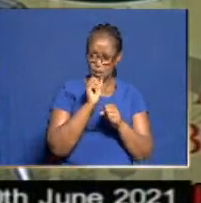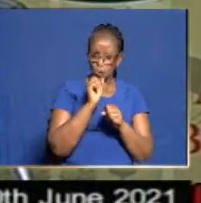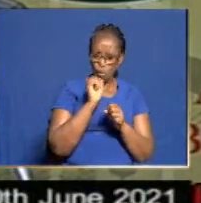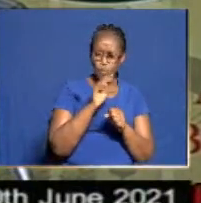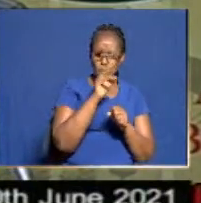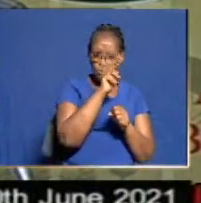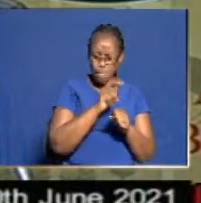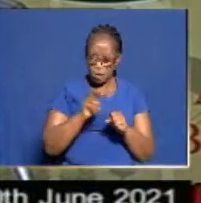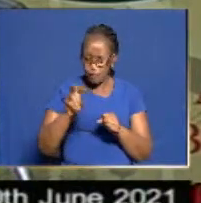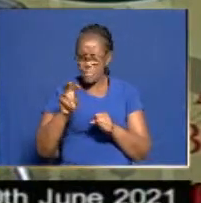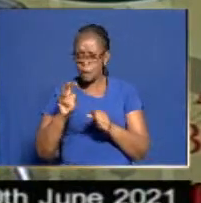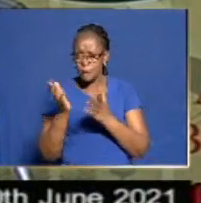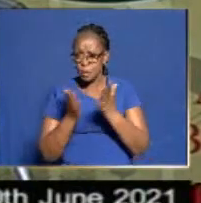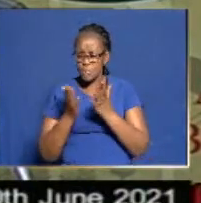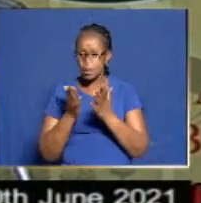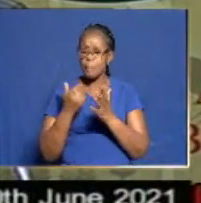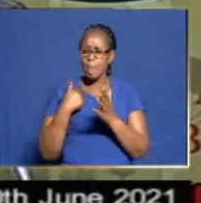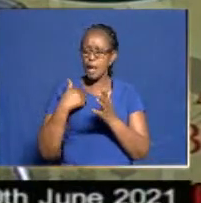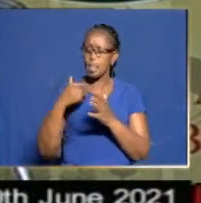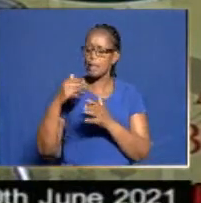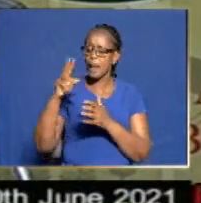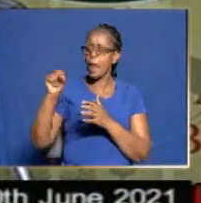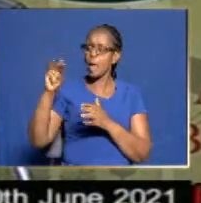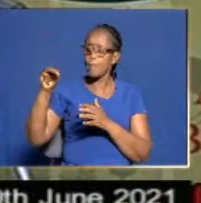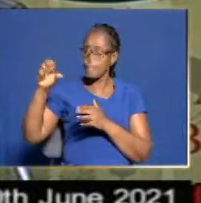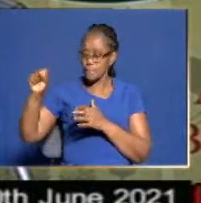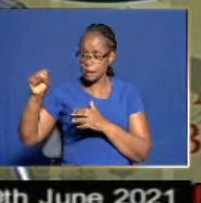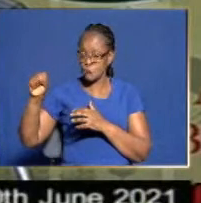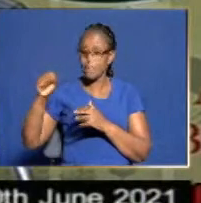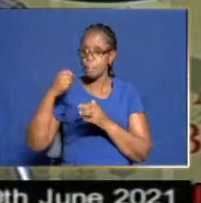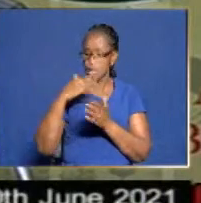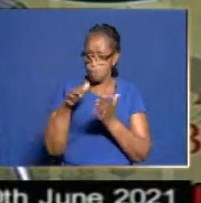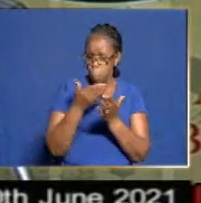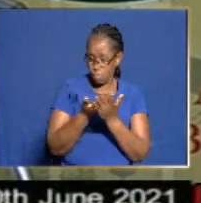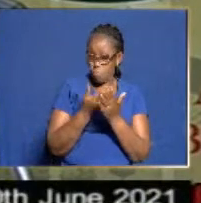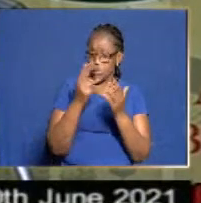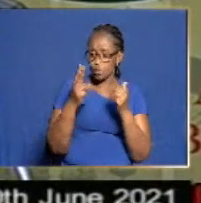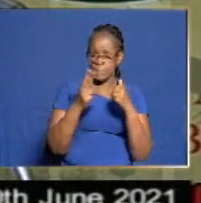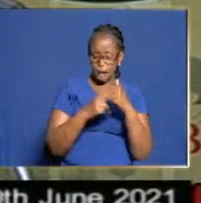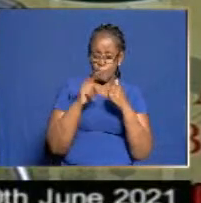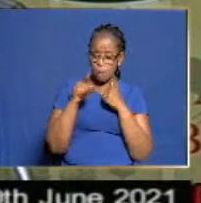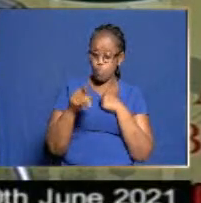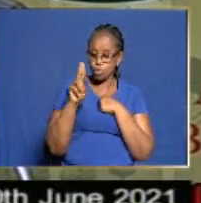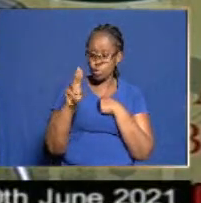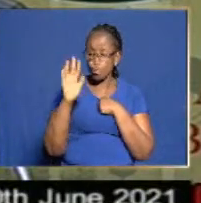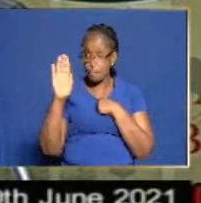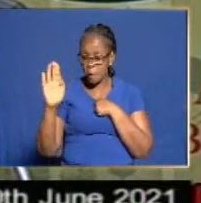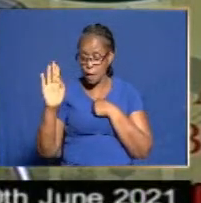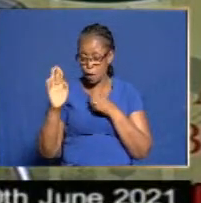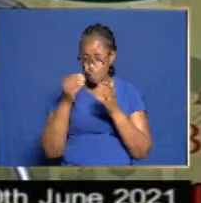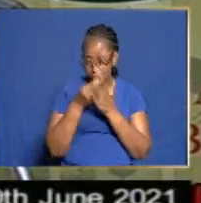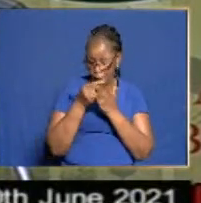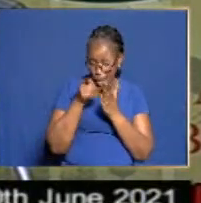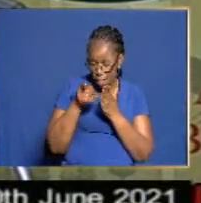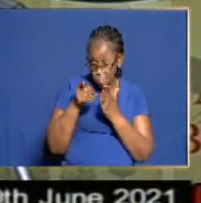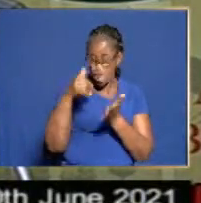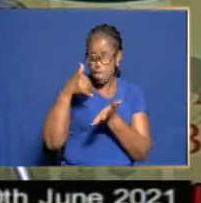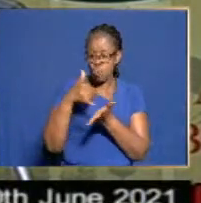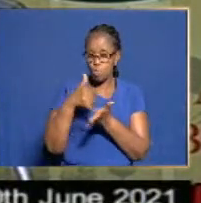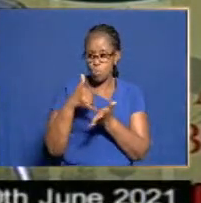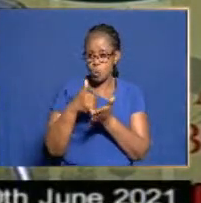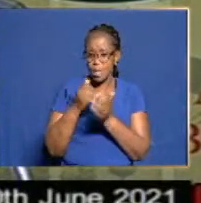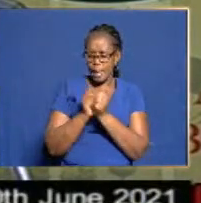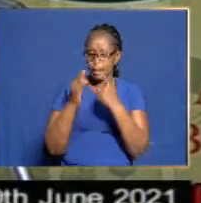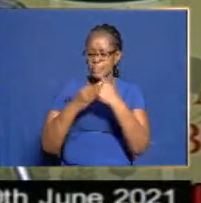Nairobi Metropolitan Services, I propose to allocate KES 27.2 billion, which will comprise 18 billion for